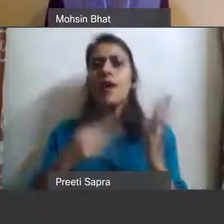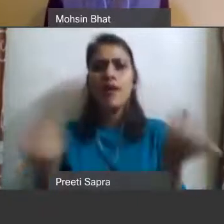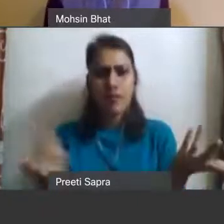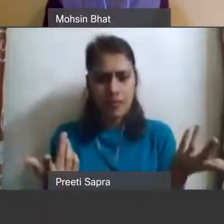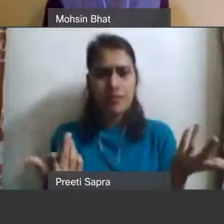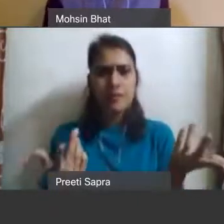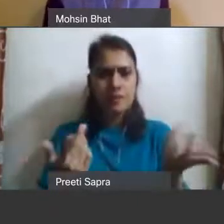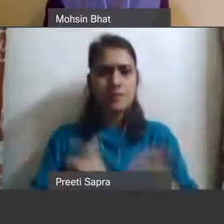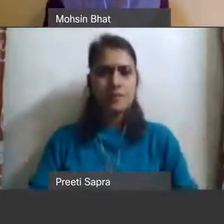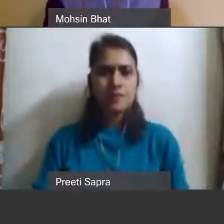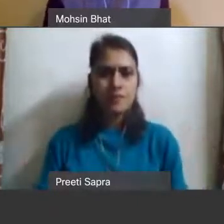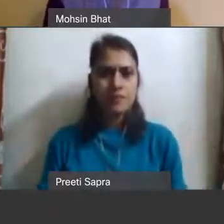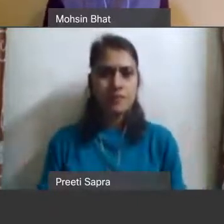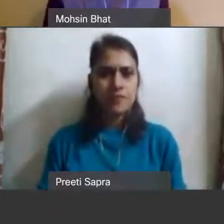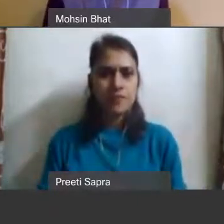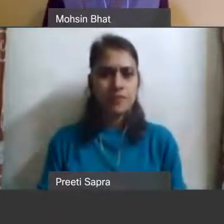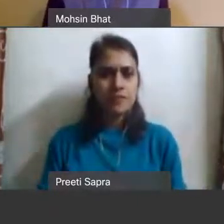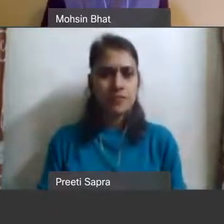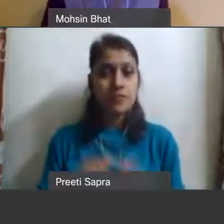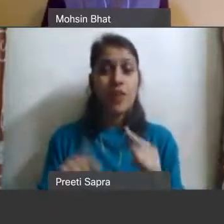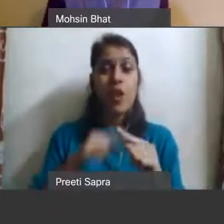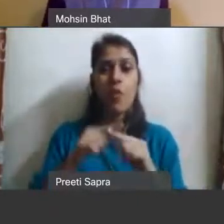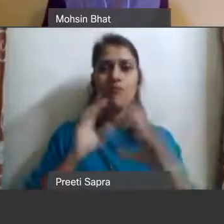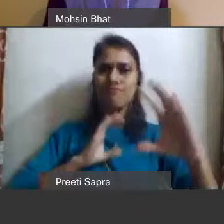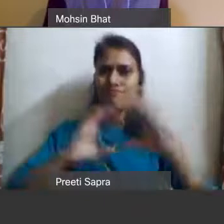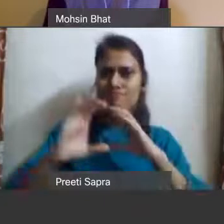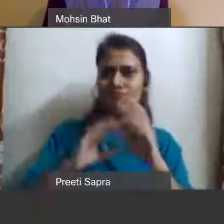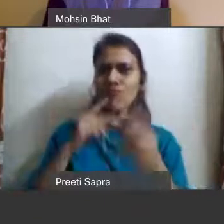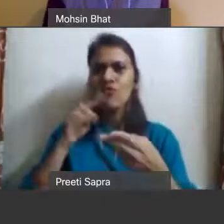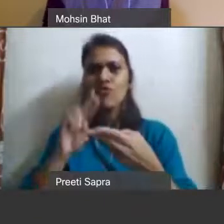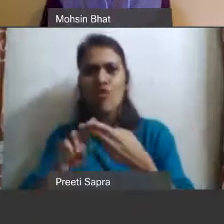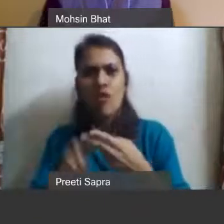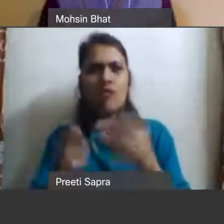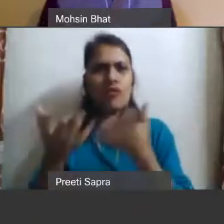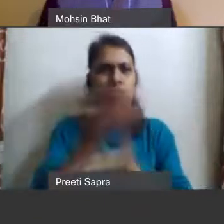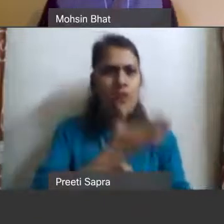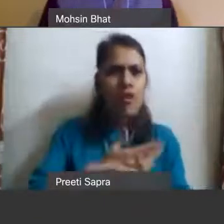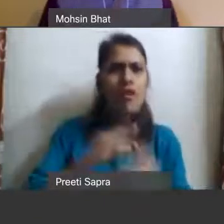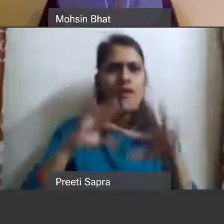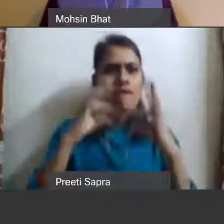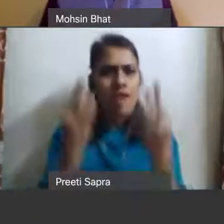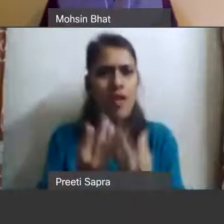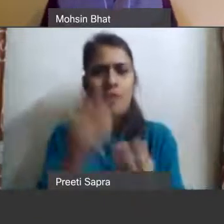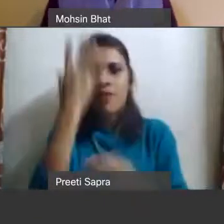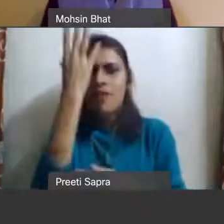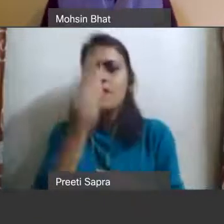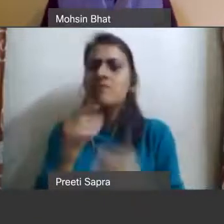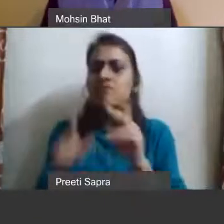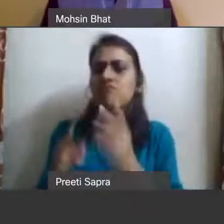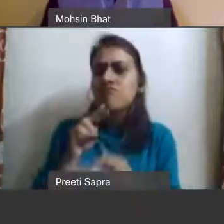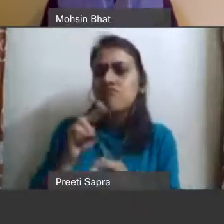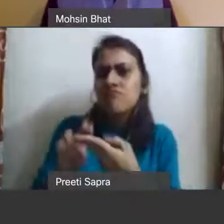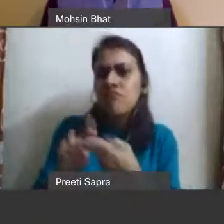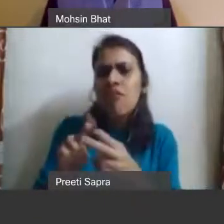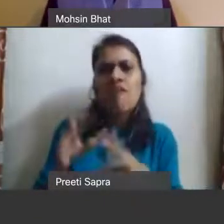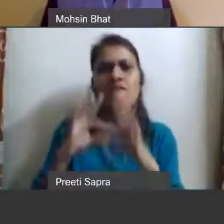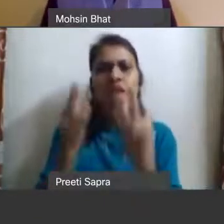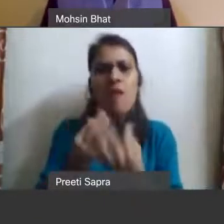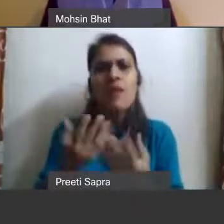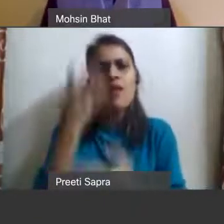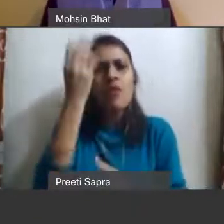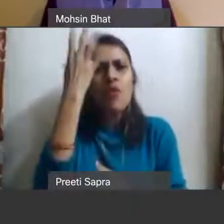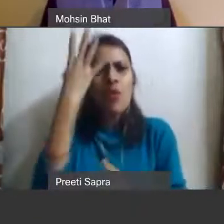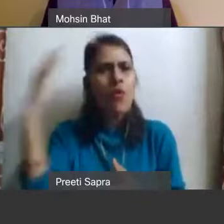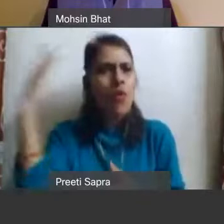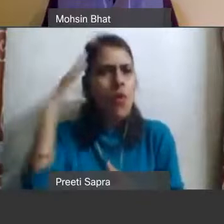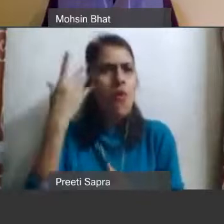meaning was. They were very concerned. There were conversations happening at every family lunch table or dinner table about what the meaning of discrimination meant